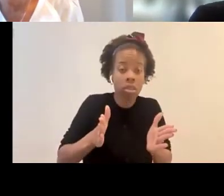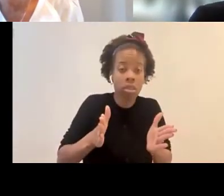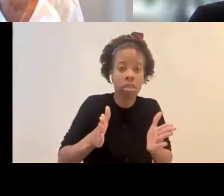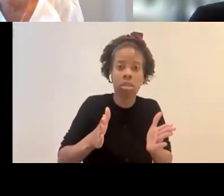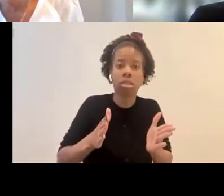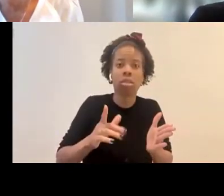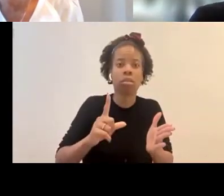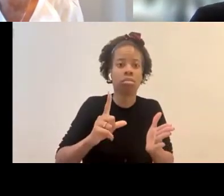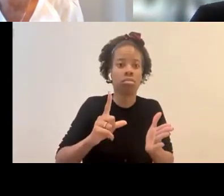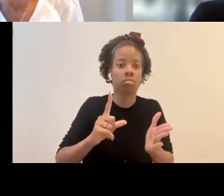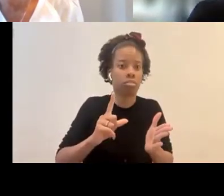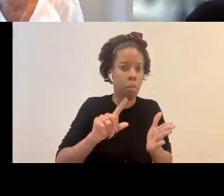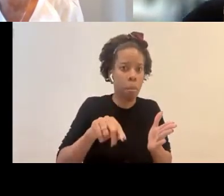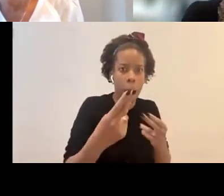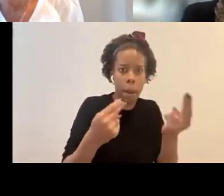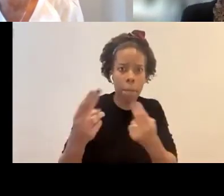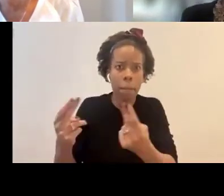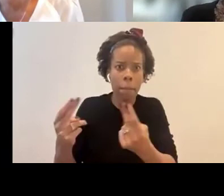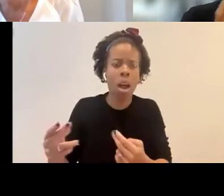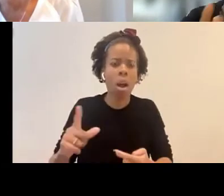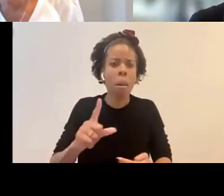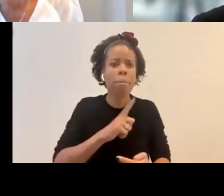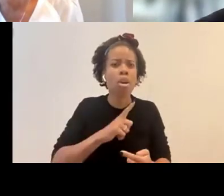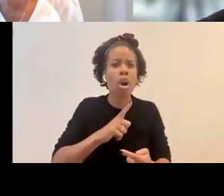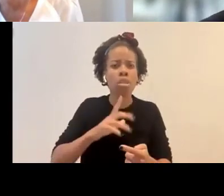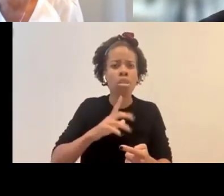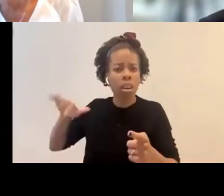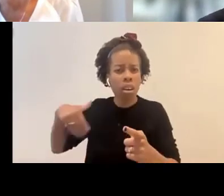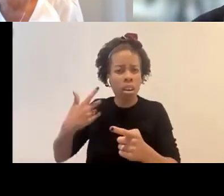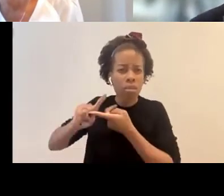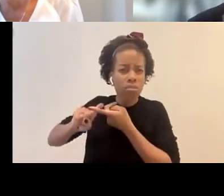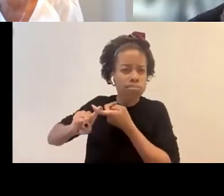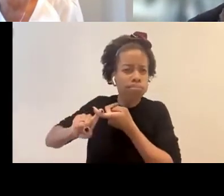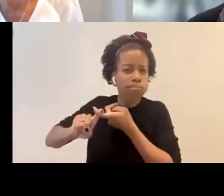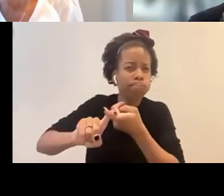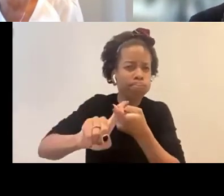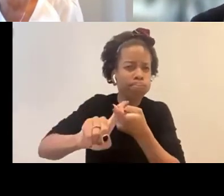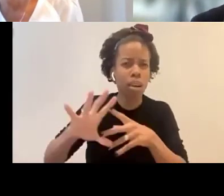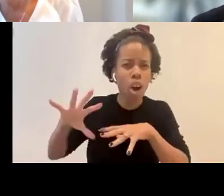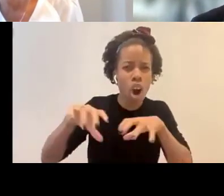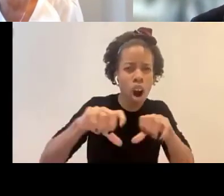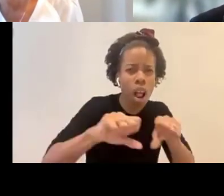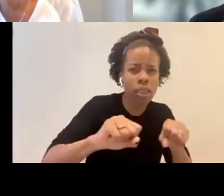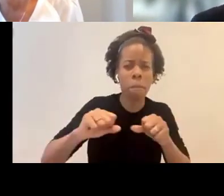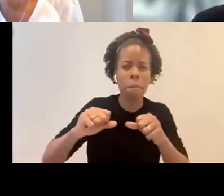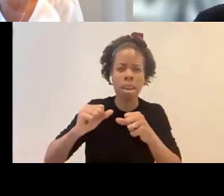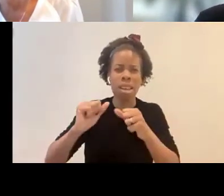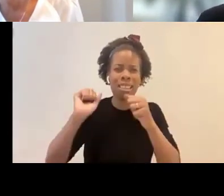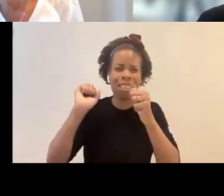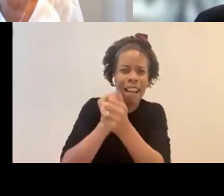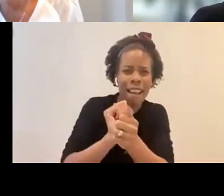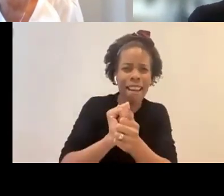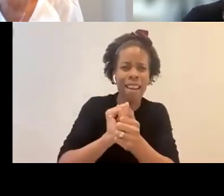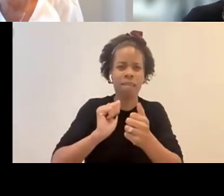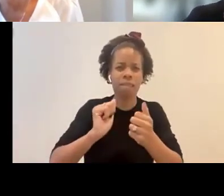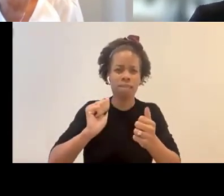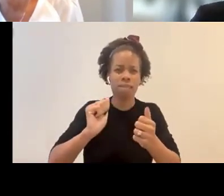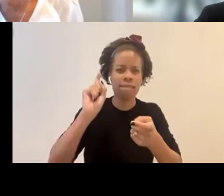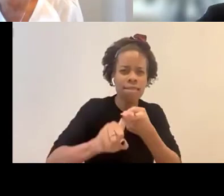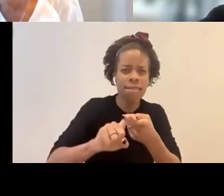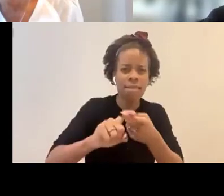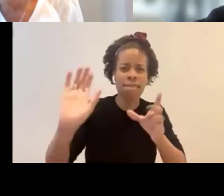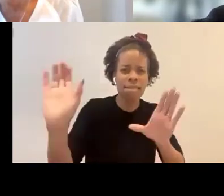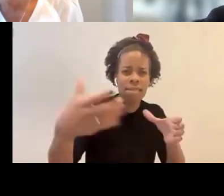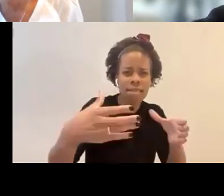of slavery and colonialism. And I am hoping that that will help us deepen how